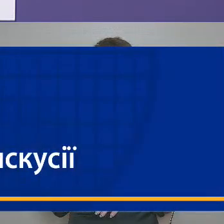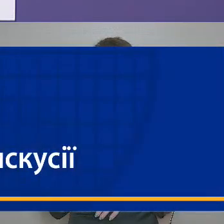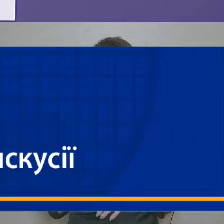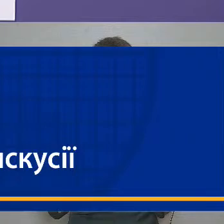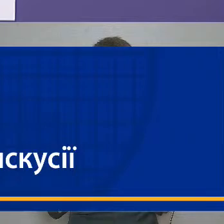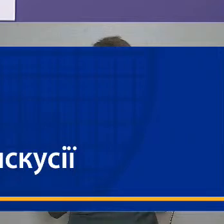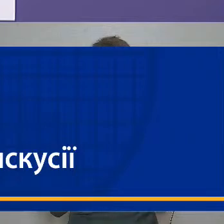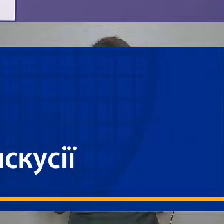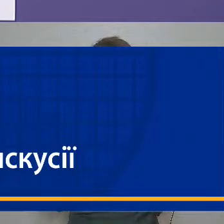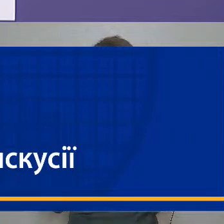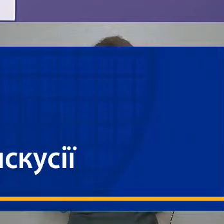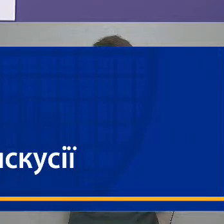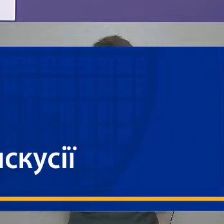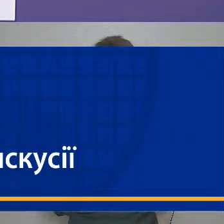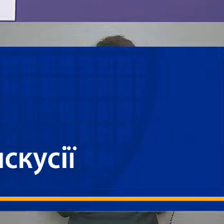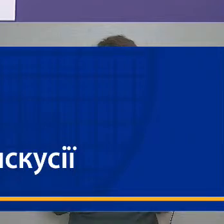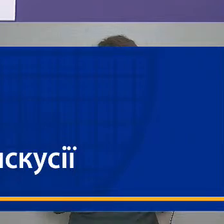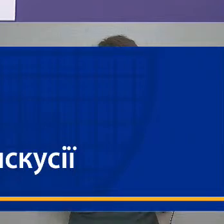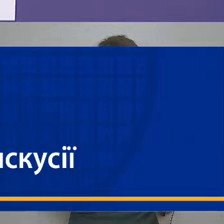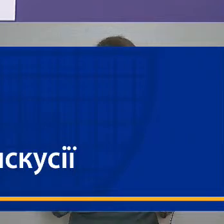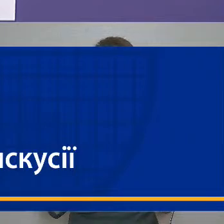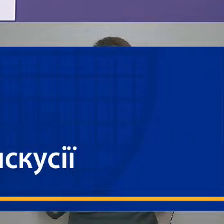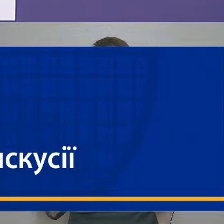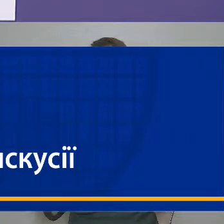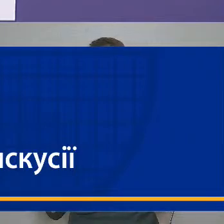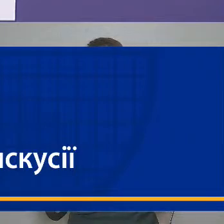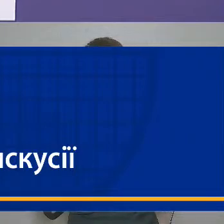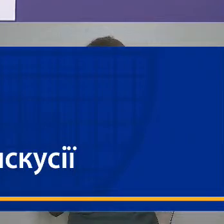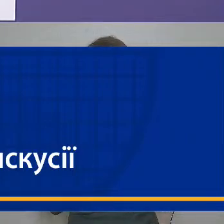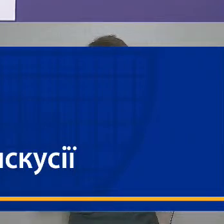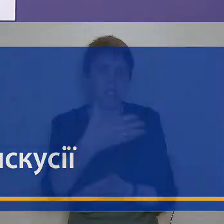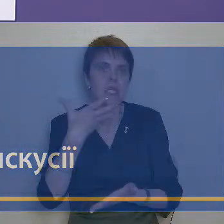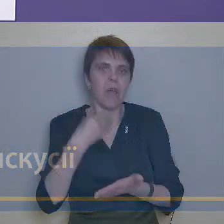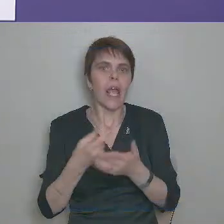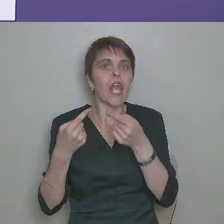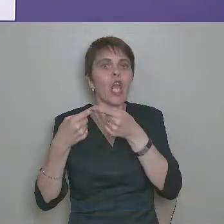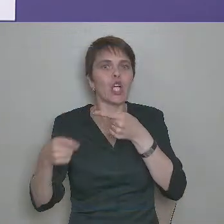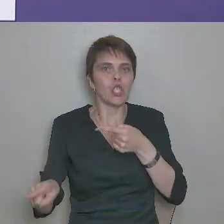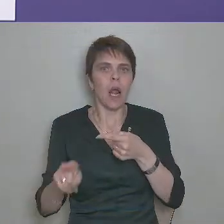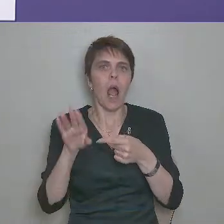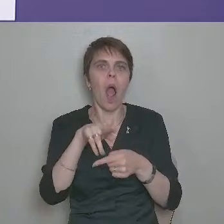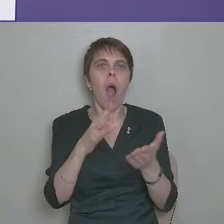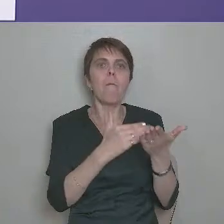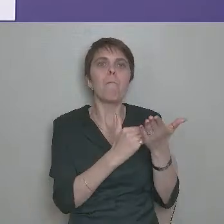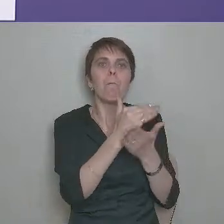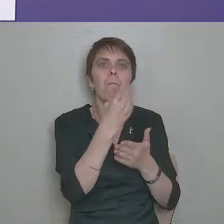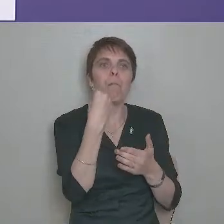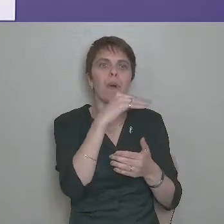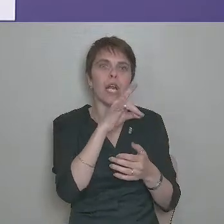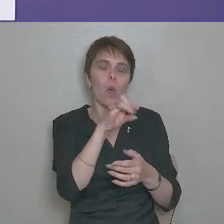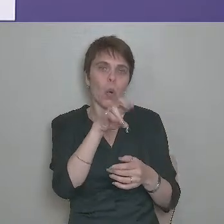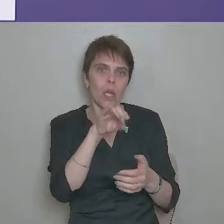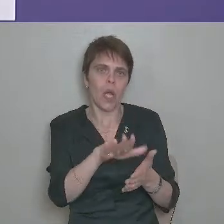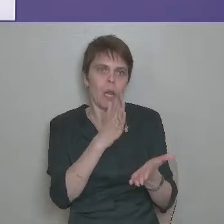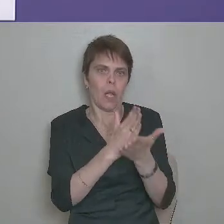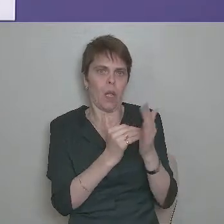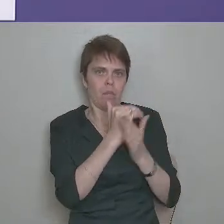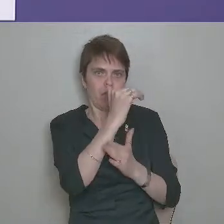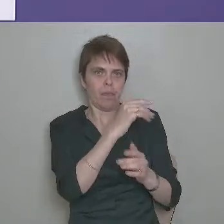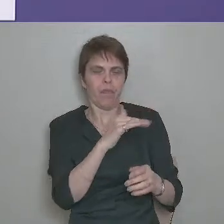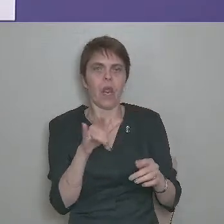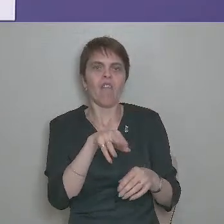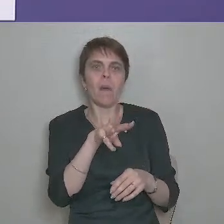the city organization is nominating its own list and the oblast organization nominates other people, so